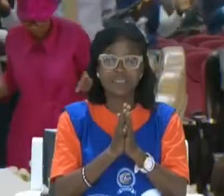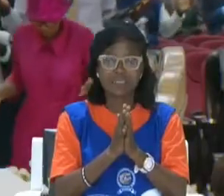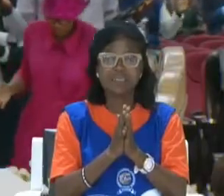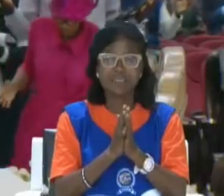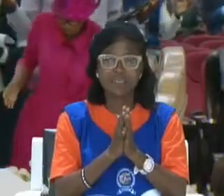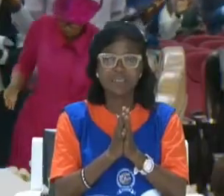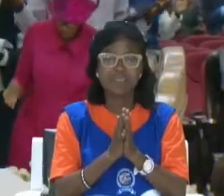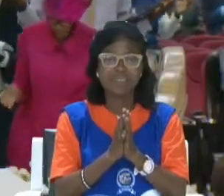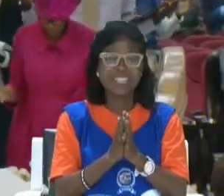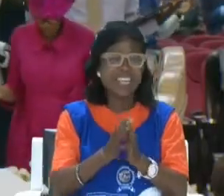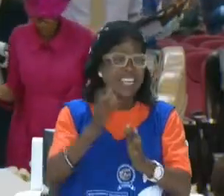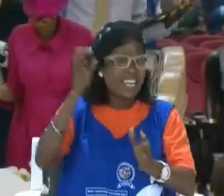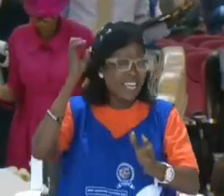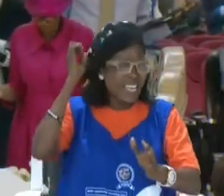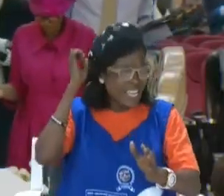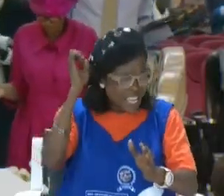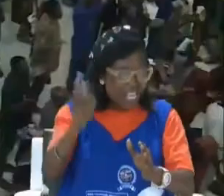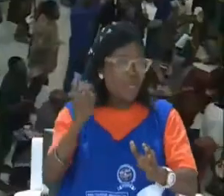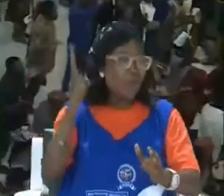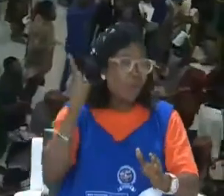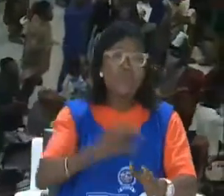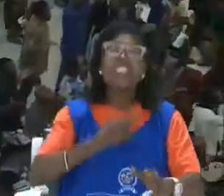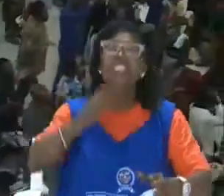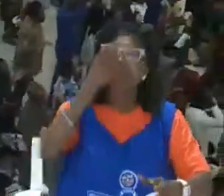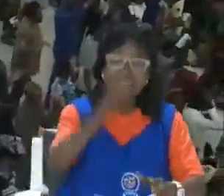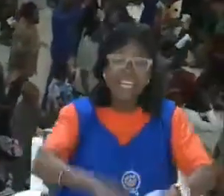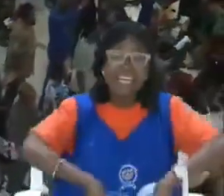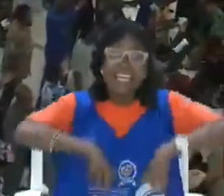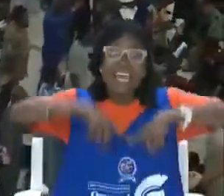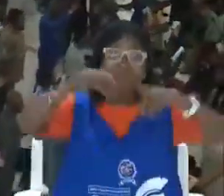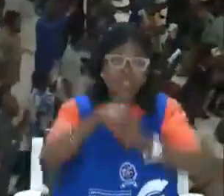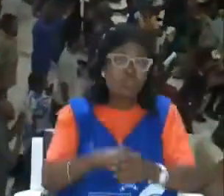He will speak life into you.